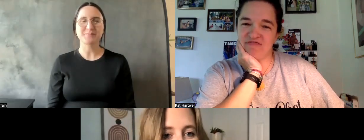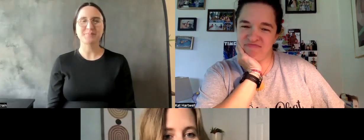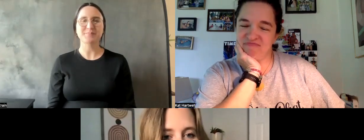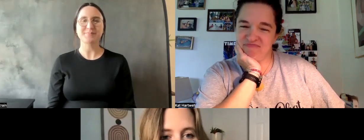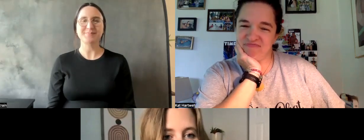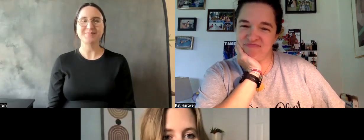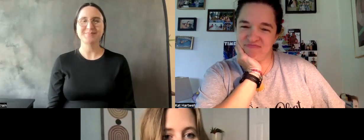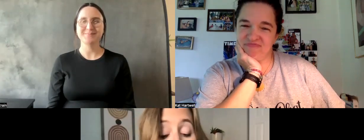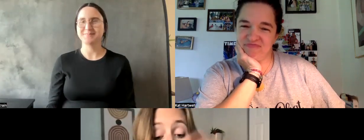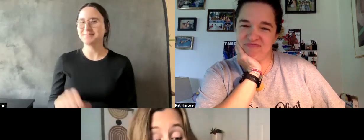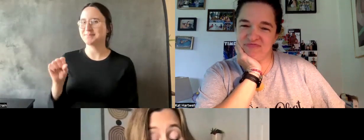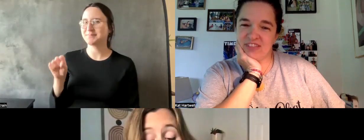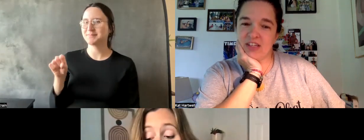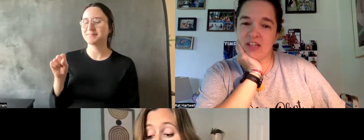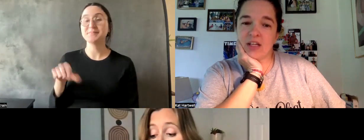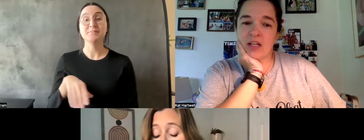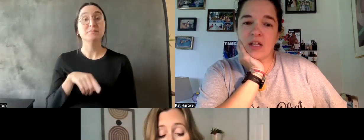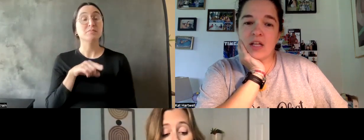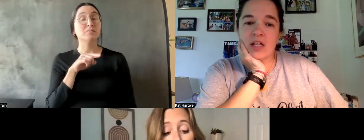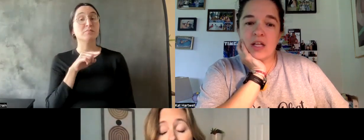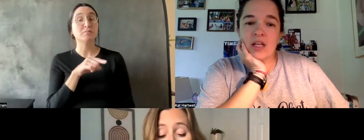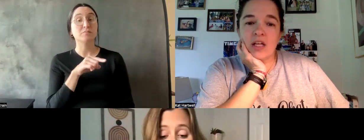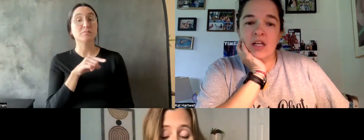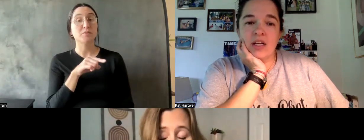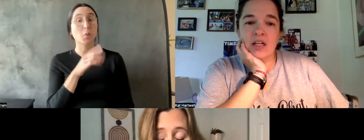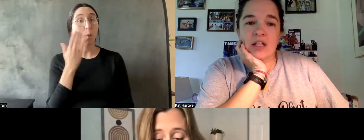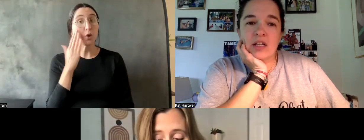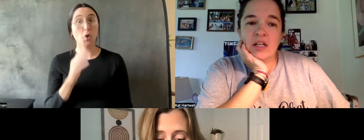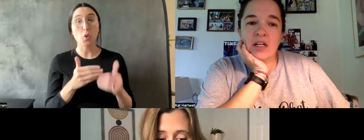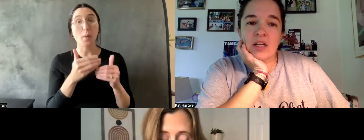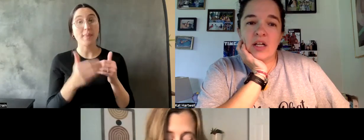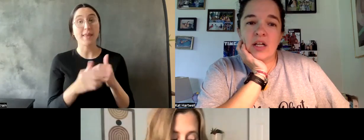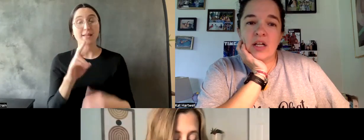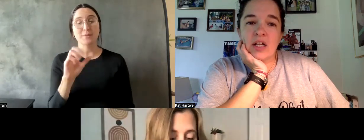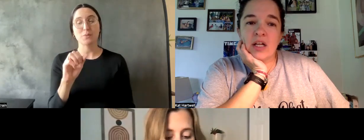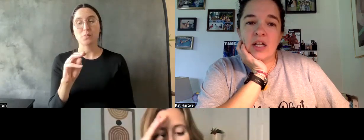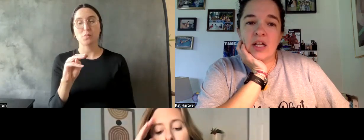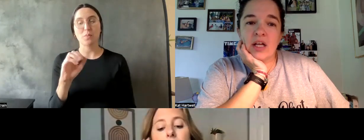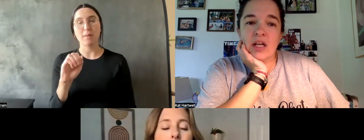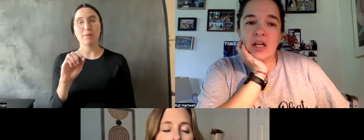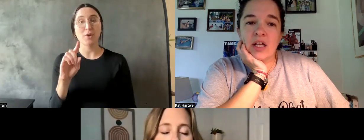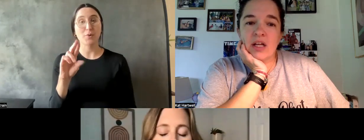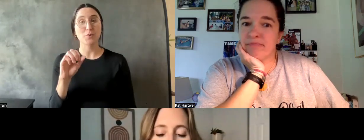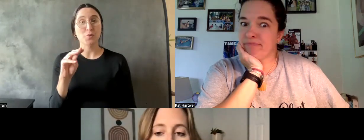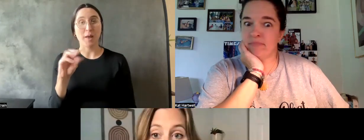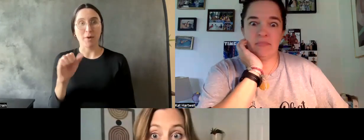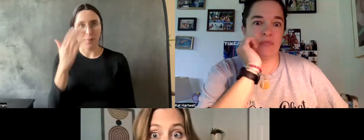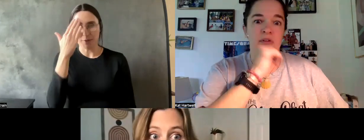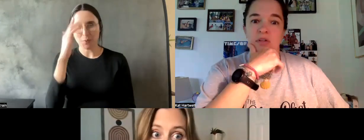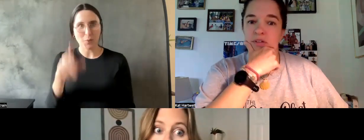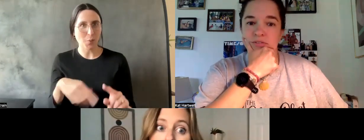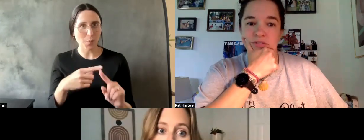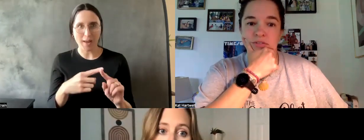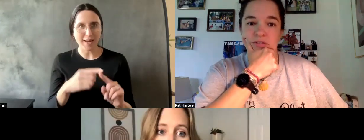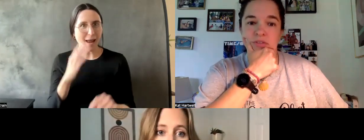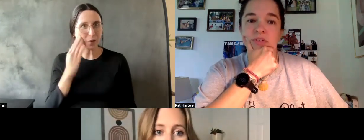sure. I love it. So we don't know when the next Romadrama is. And you and I love